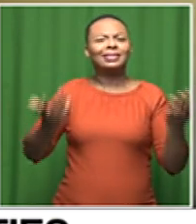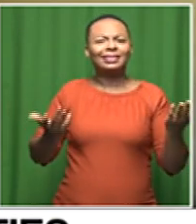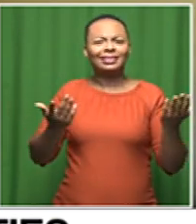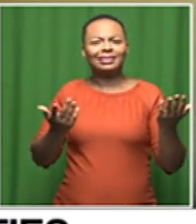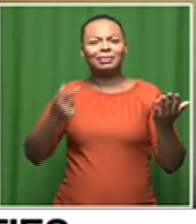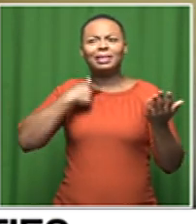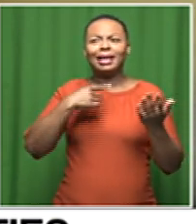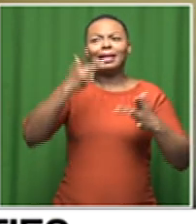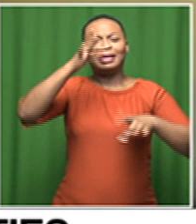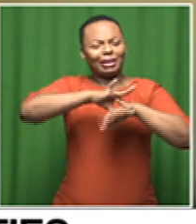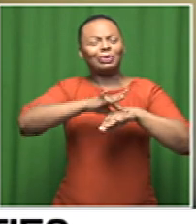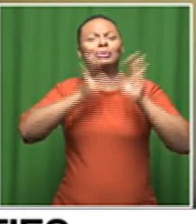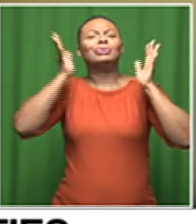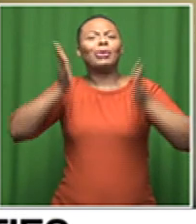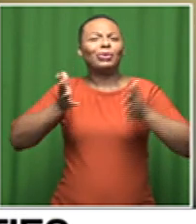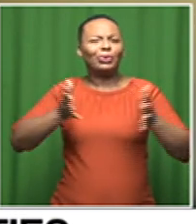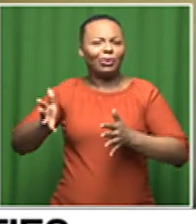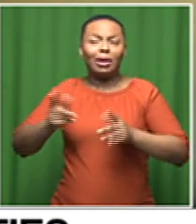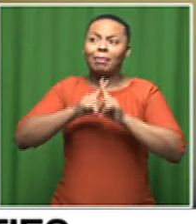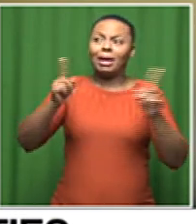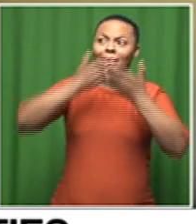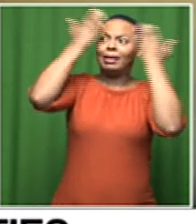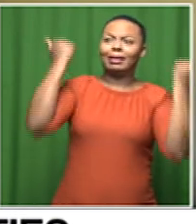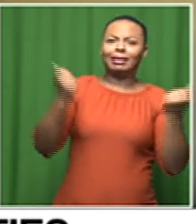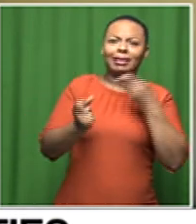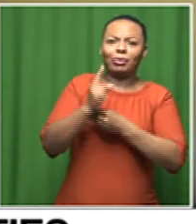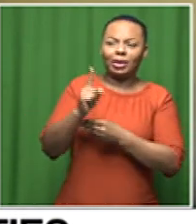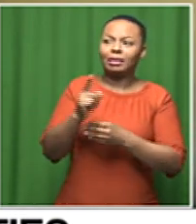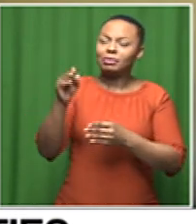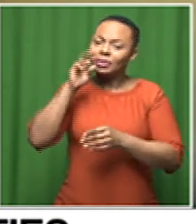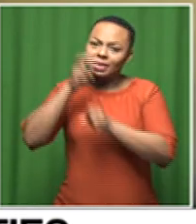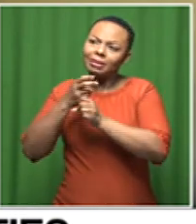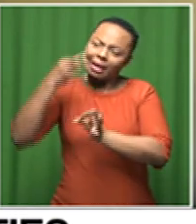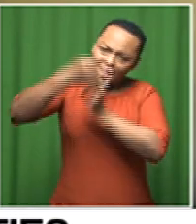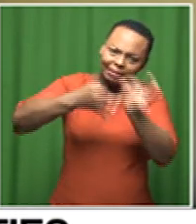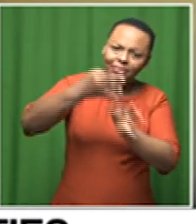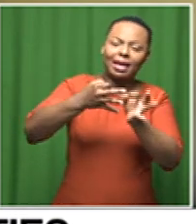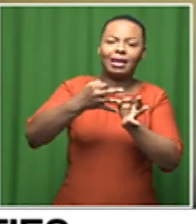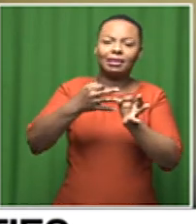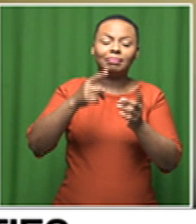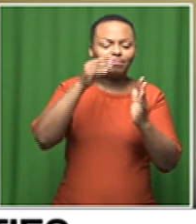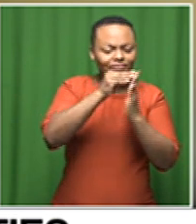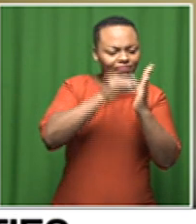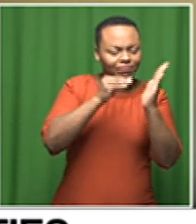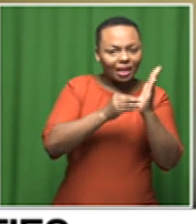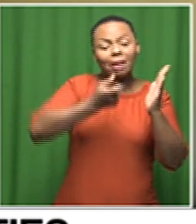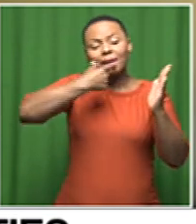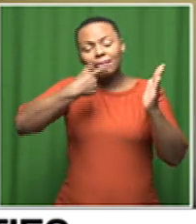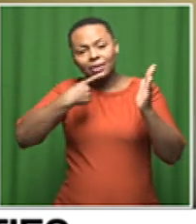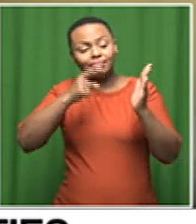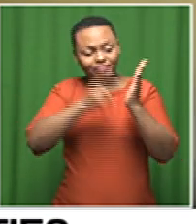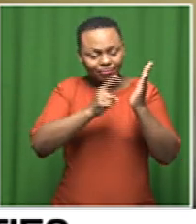is what it means to you. This is what I suggest we prescribe for you. And these are going to be the side effects